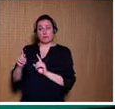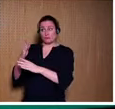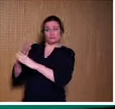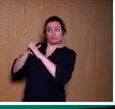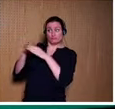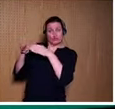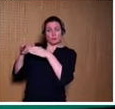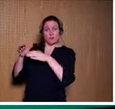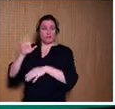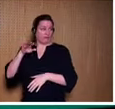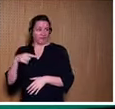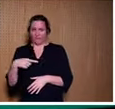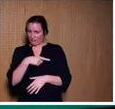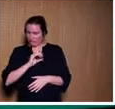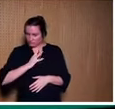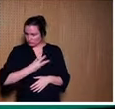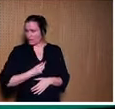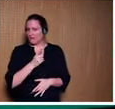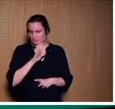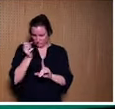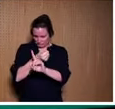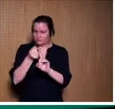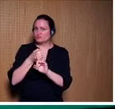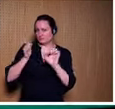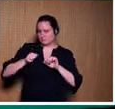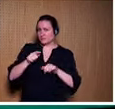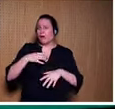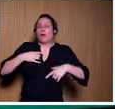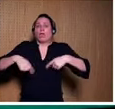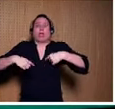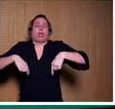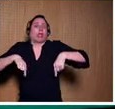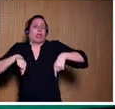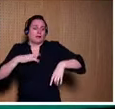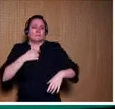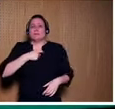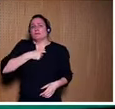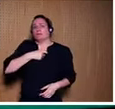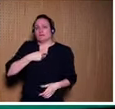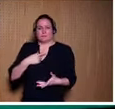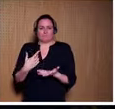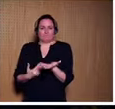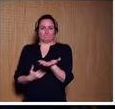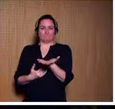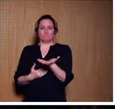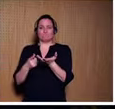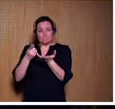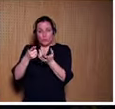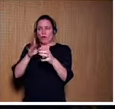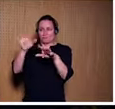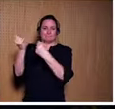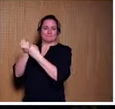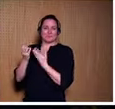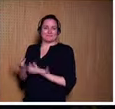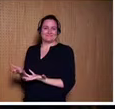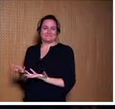Because of gender-based violence against women in all their diversity is very, very real, and it affects LGBTI constituency as well. And then by